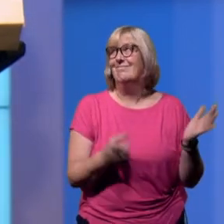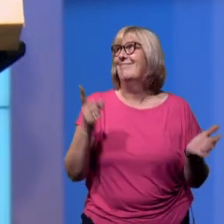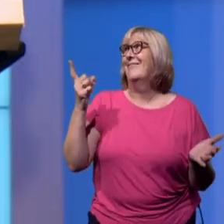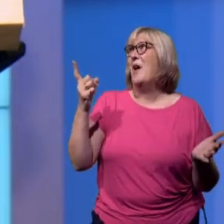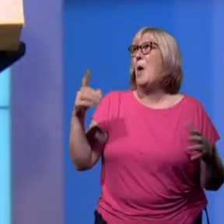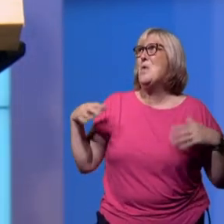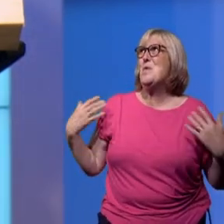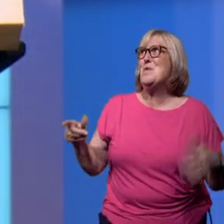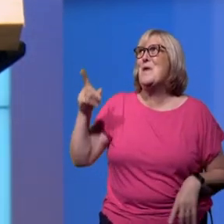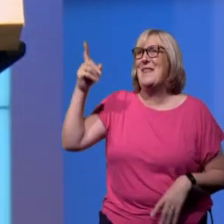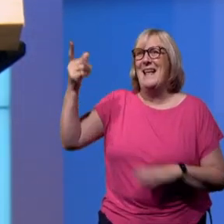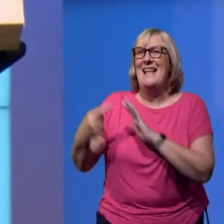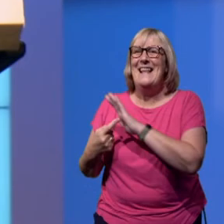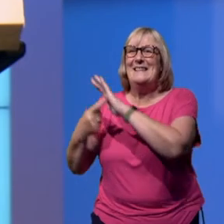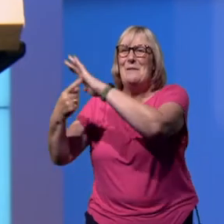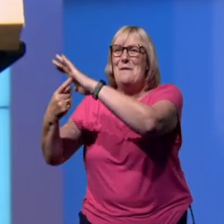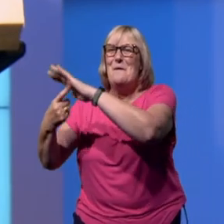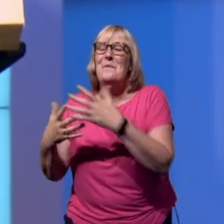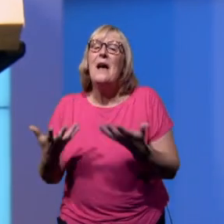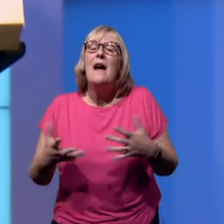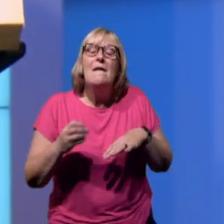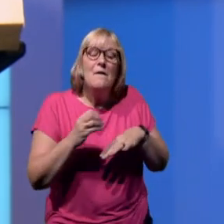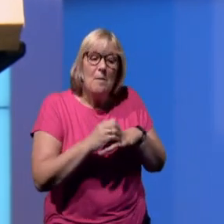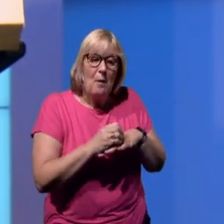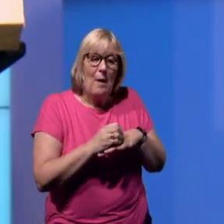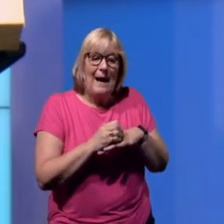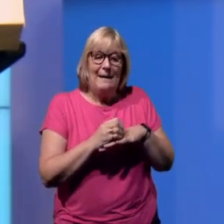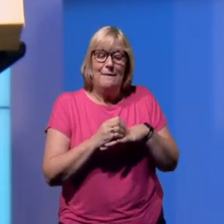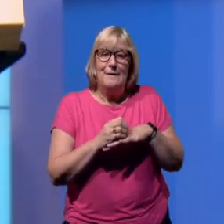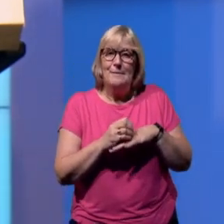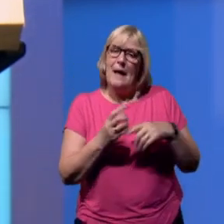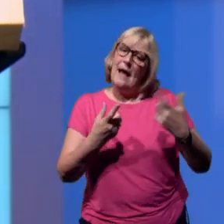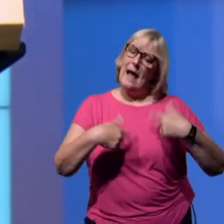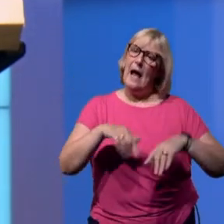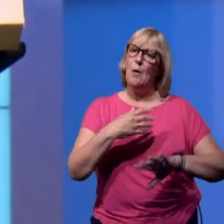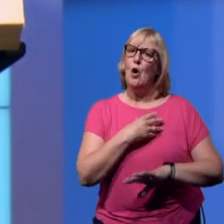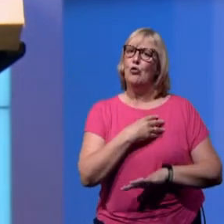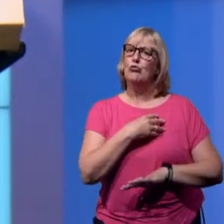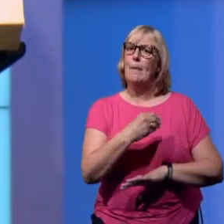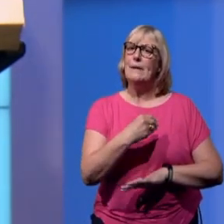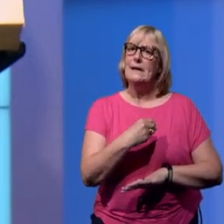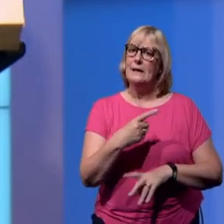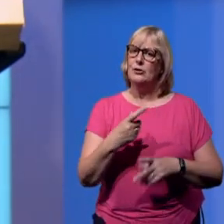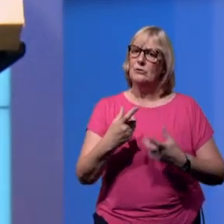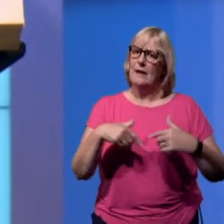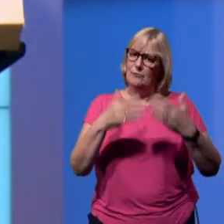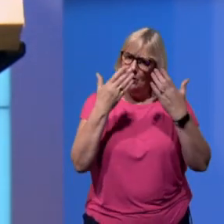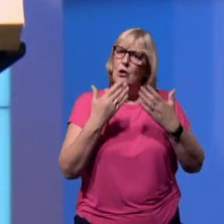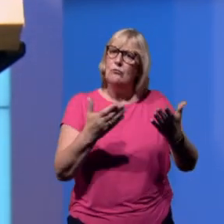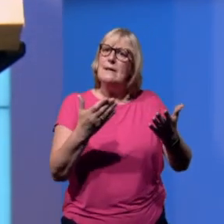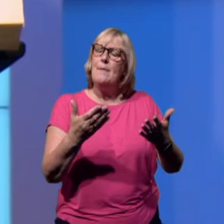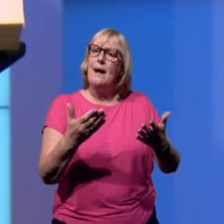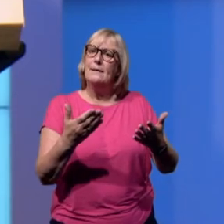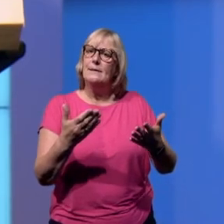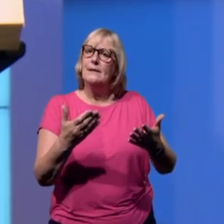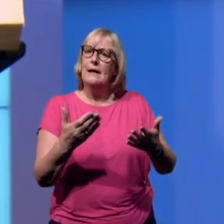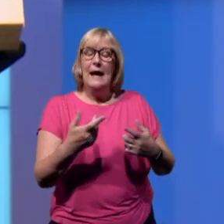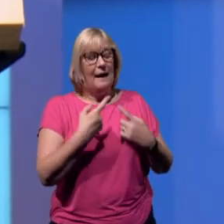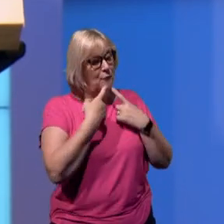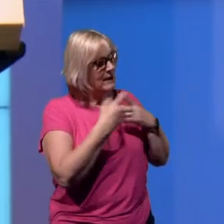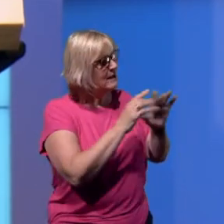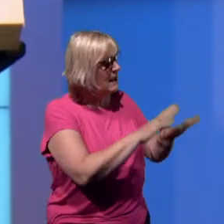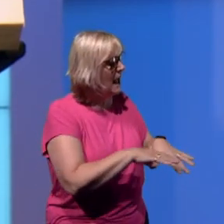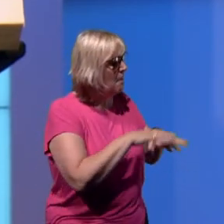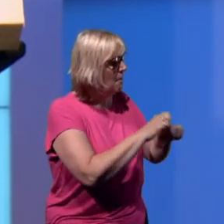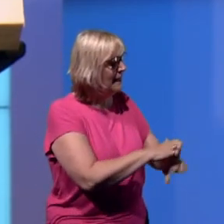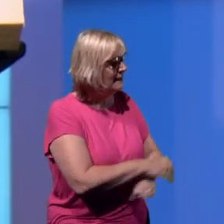with Jesus. For my wife and I, it was reputation and respect. And we had to